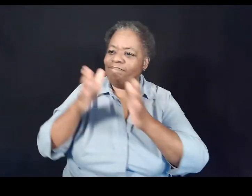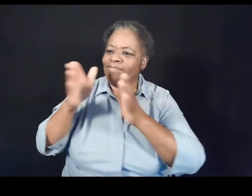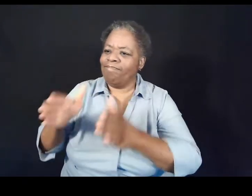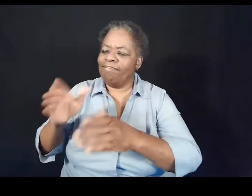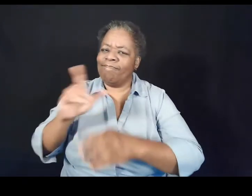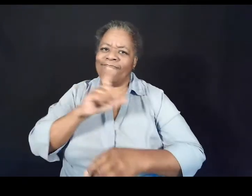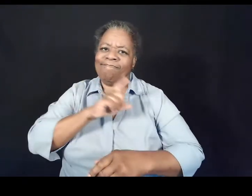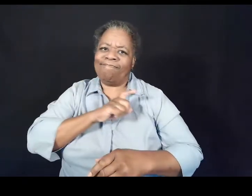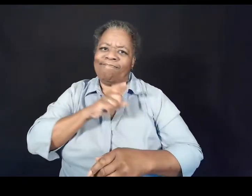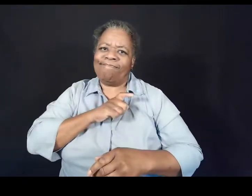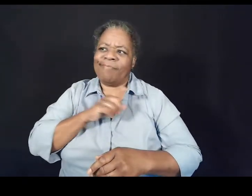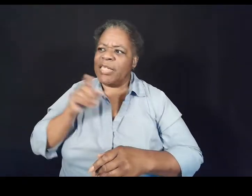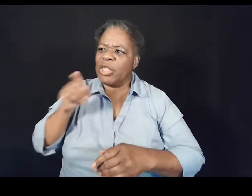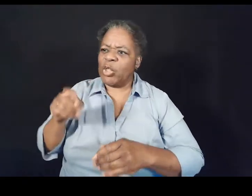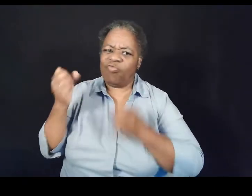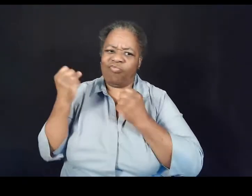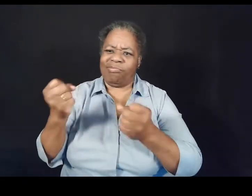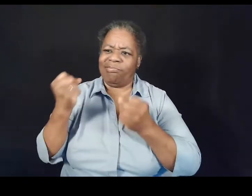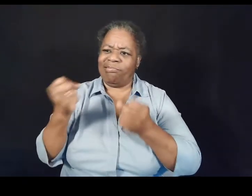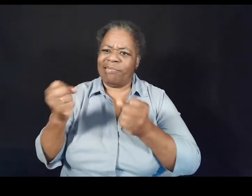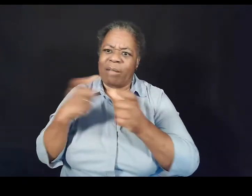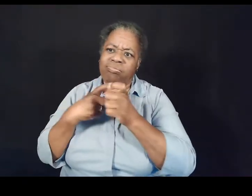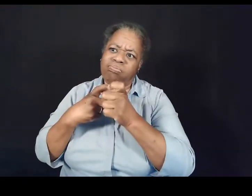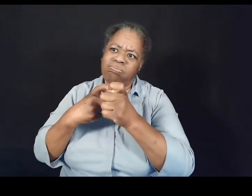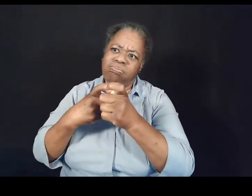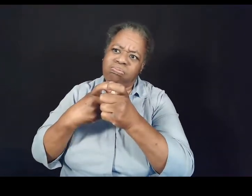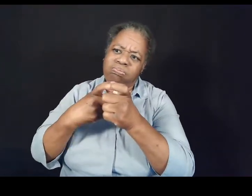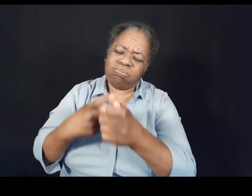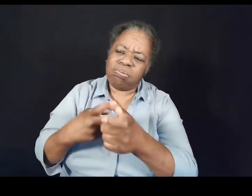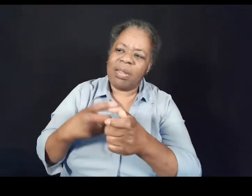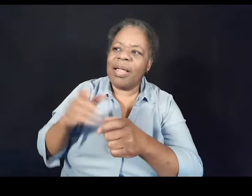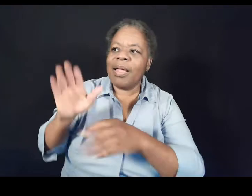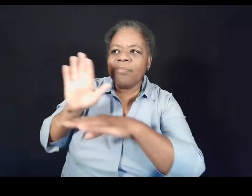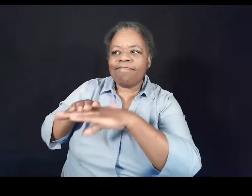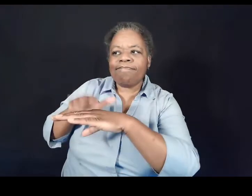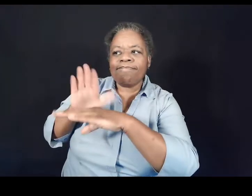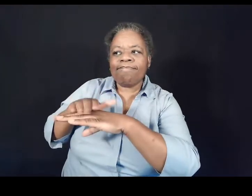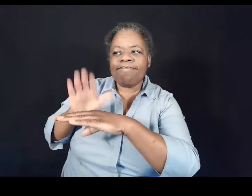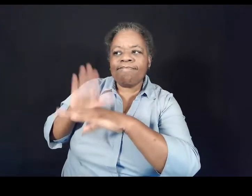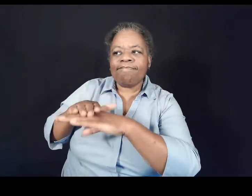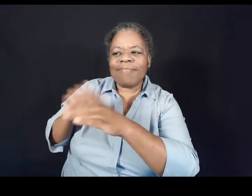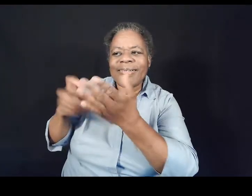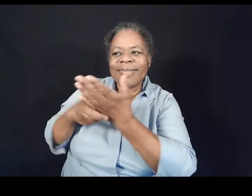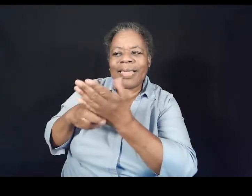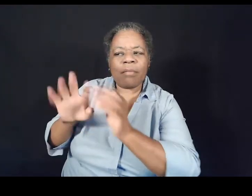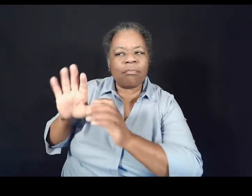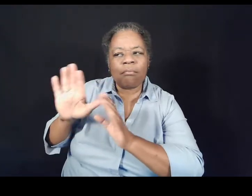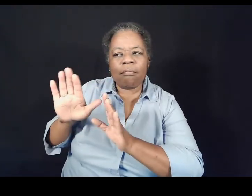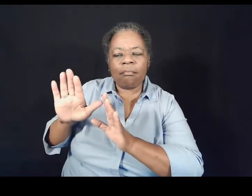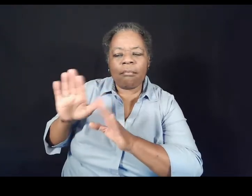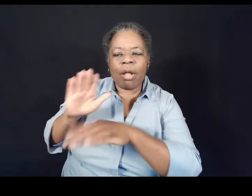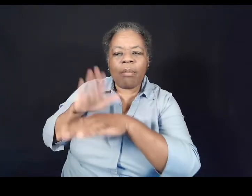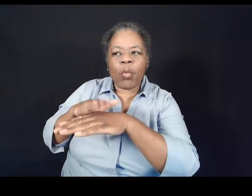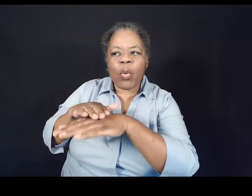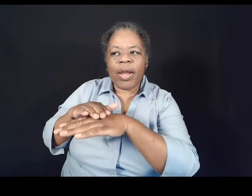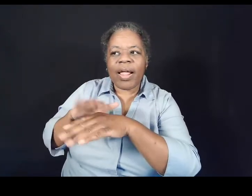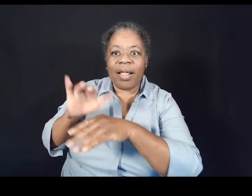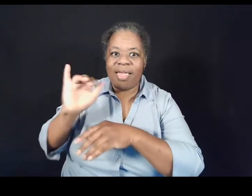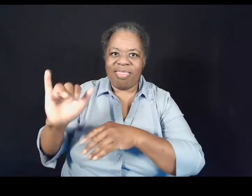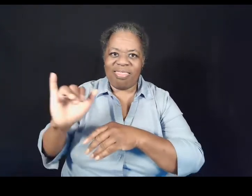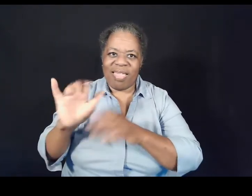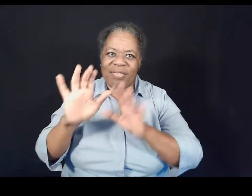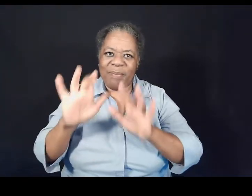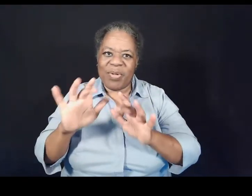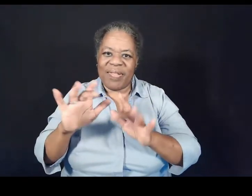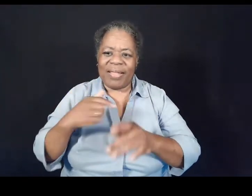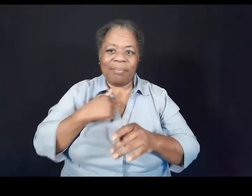you breaking the speed limit and decides to let you off with a warning, that's mercy. Not that I would know anything about that.